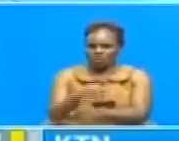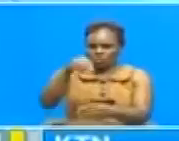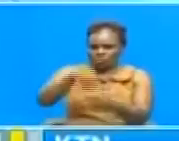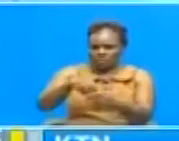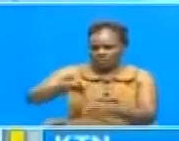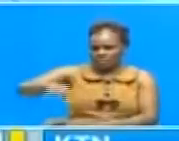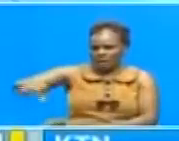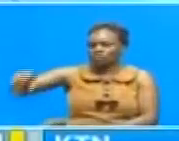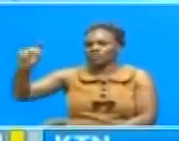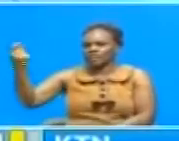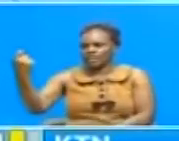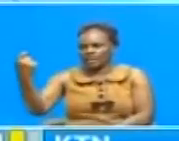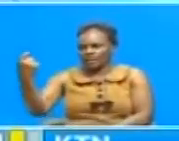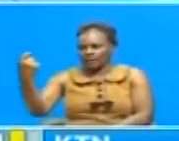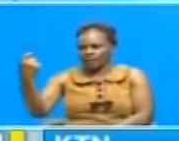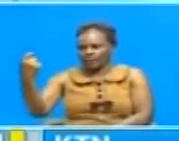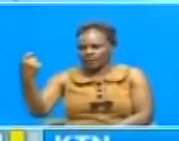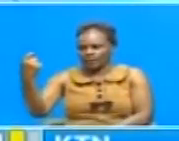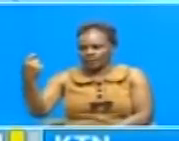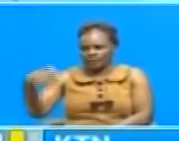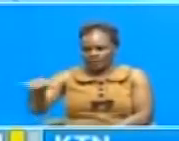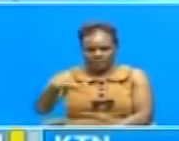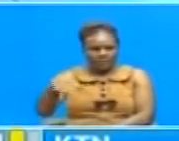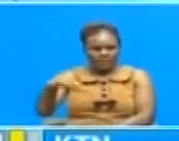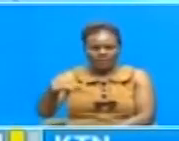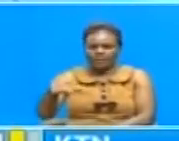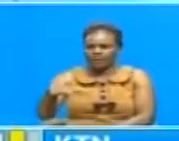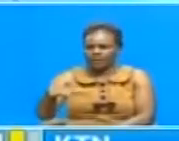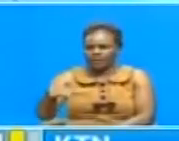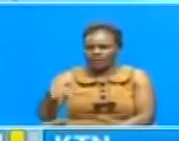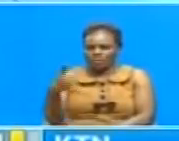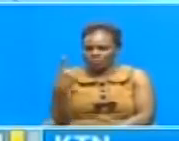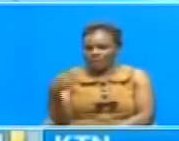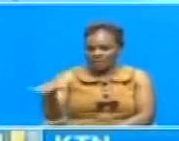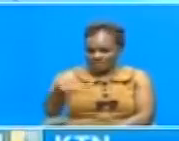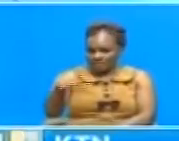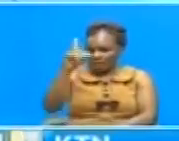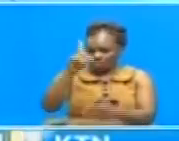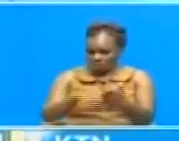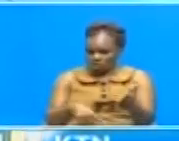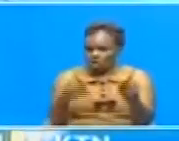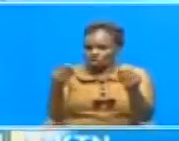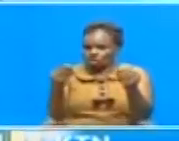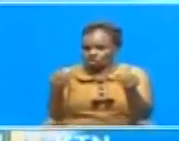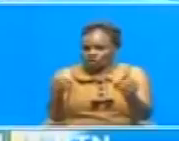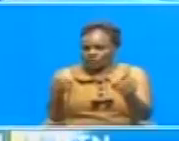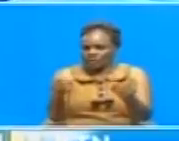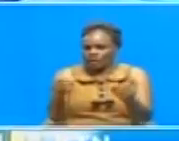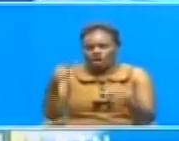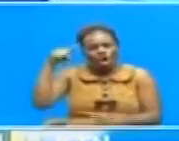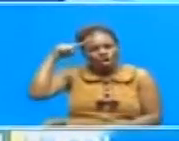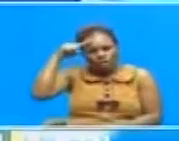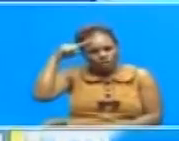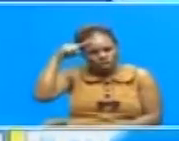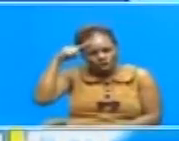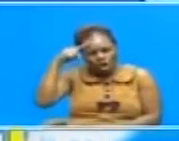Mount Kenya, for instance, Mount Kenya zone. So the one area is dealing with the source of that